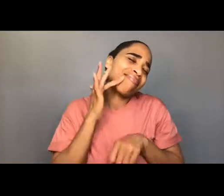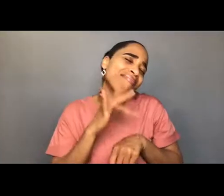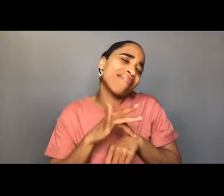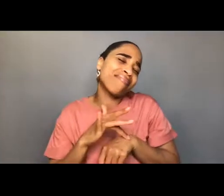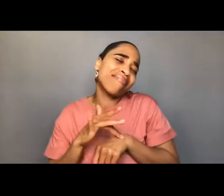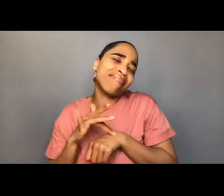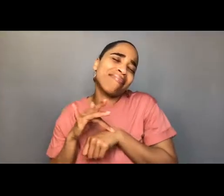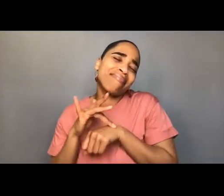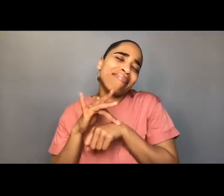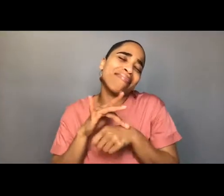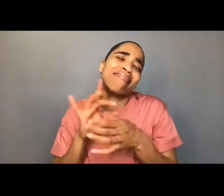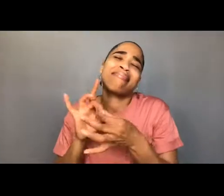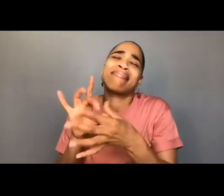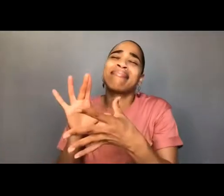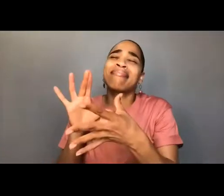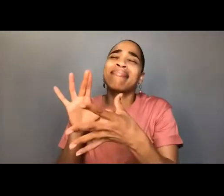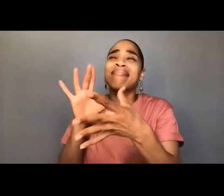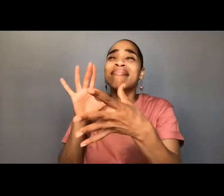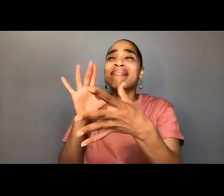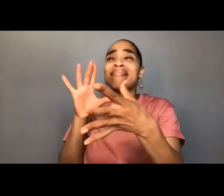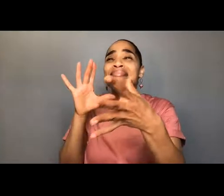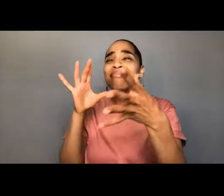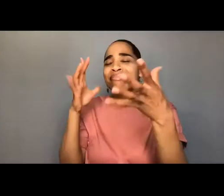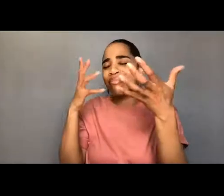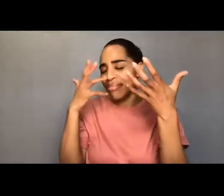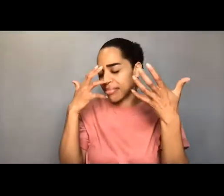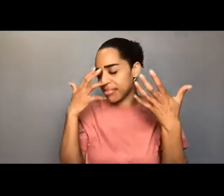wanna let you out my